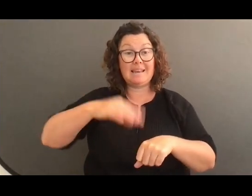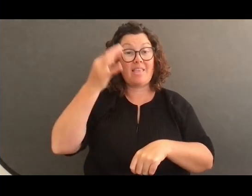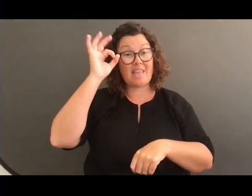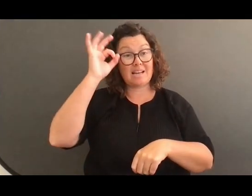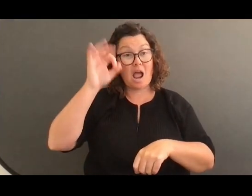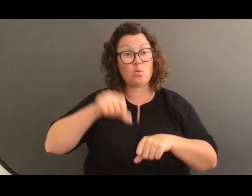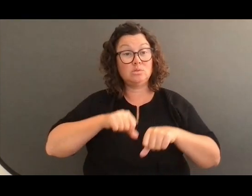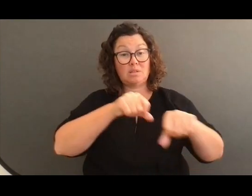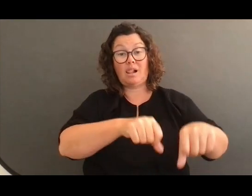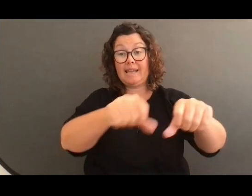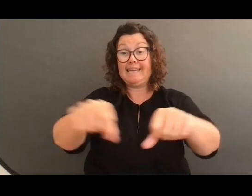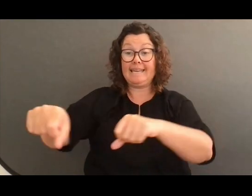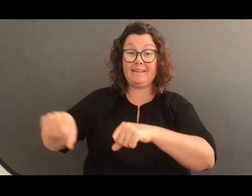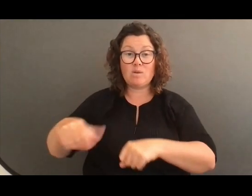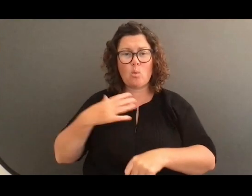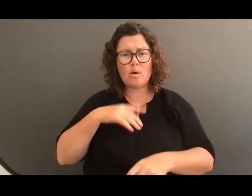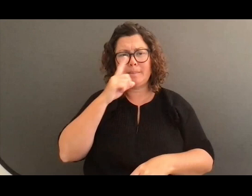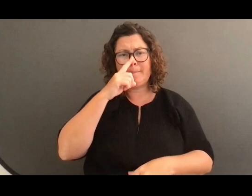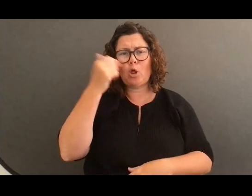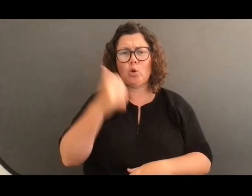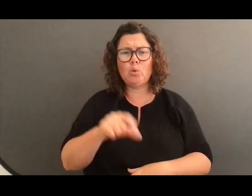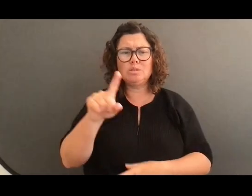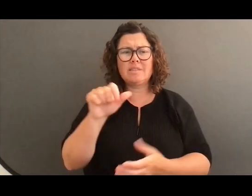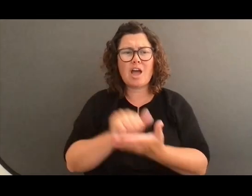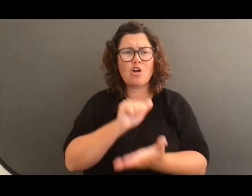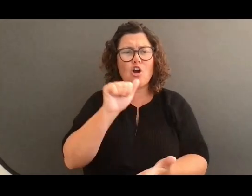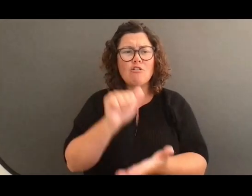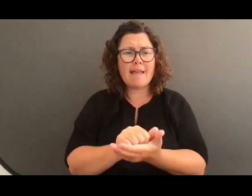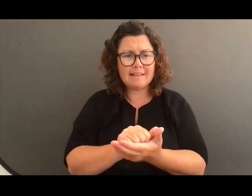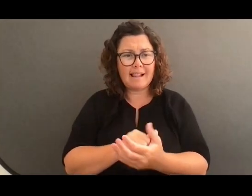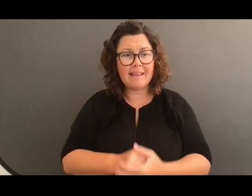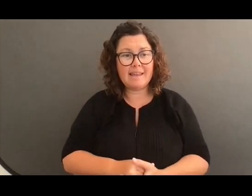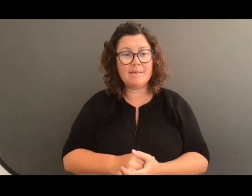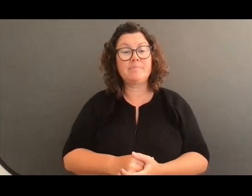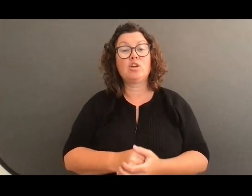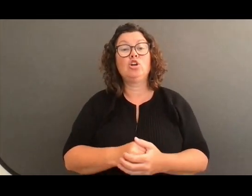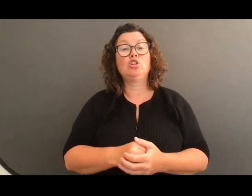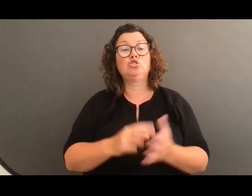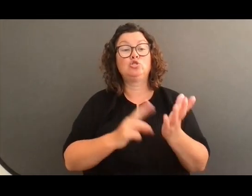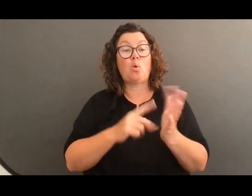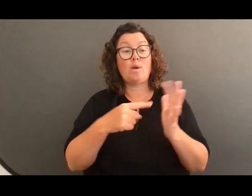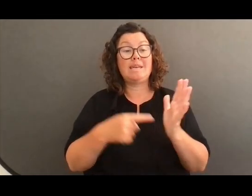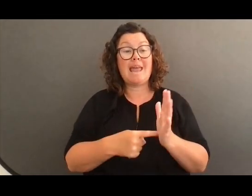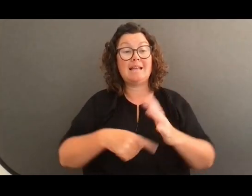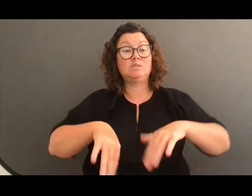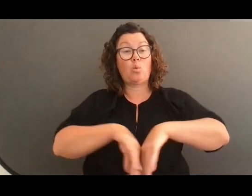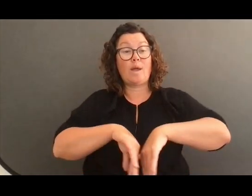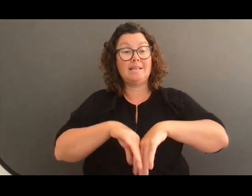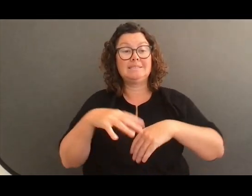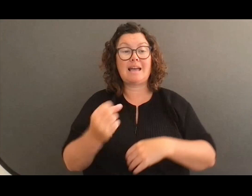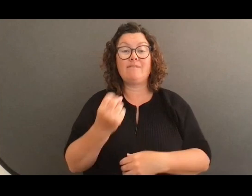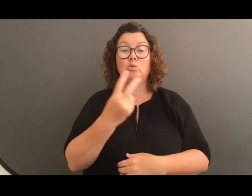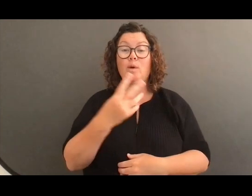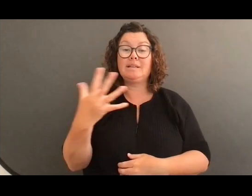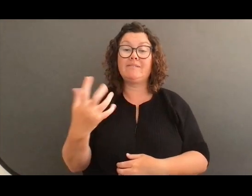big that task was, in fact. So Net Waste, as I mentioned before, is made up of 25 member councils. It stretches from